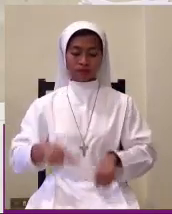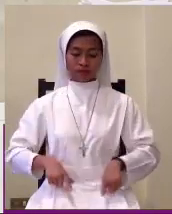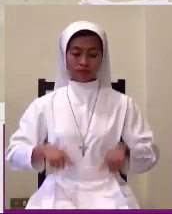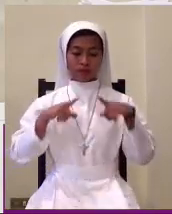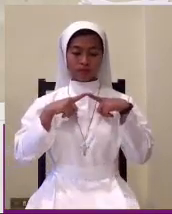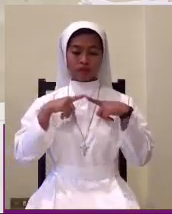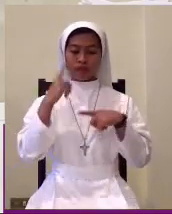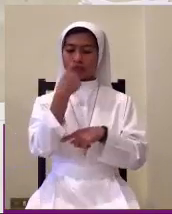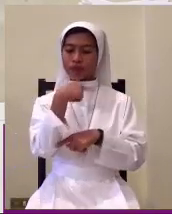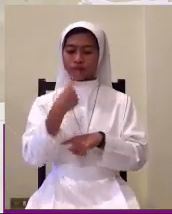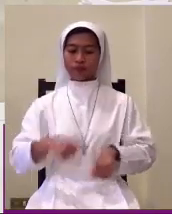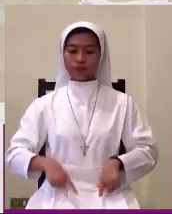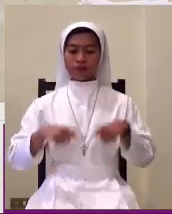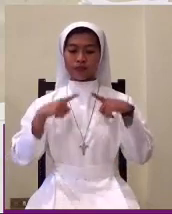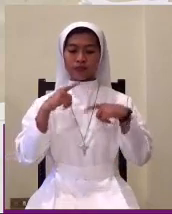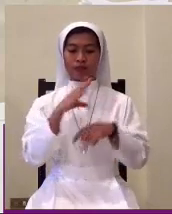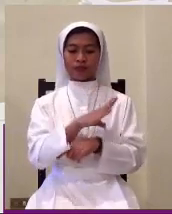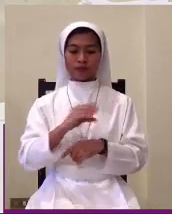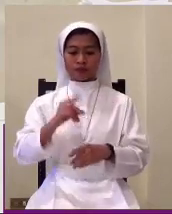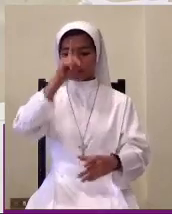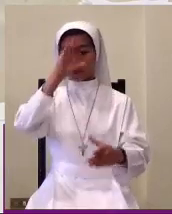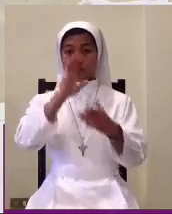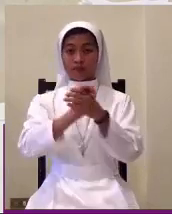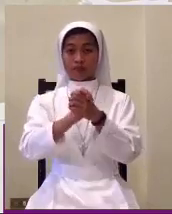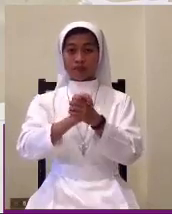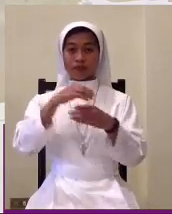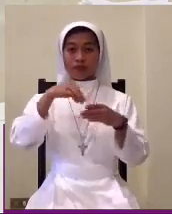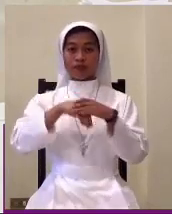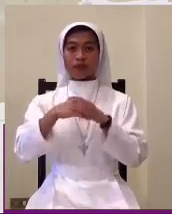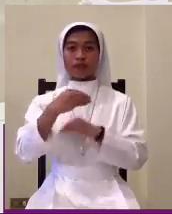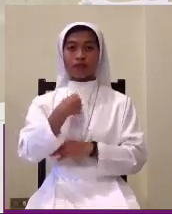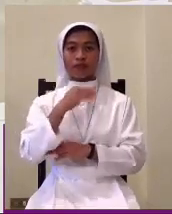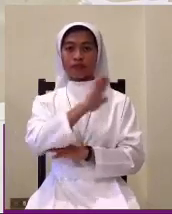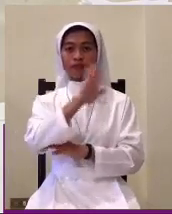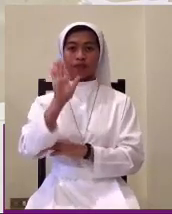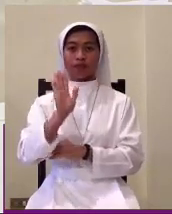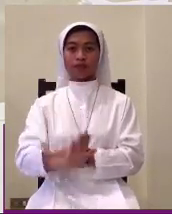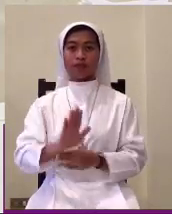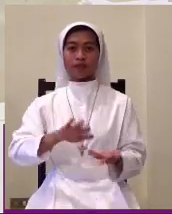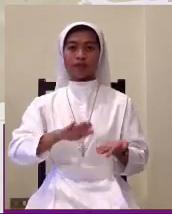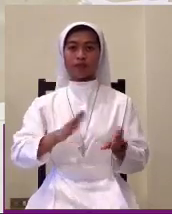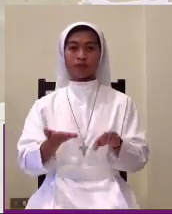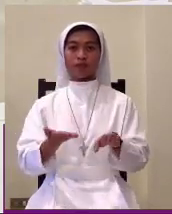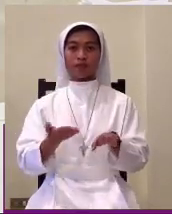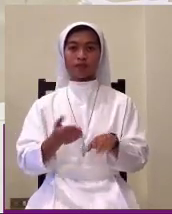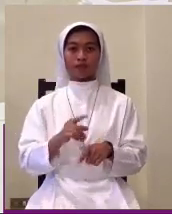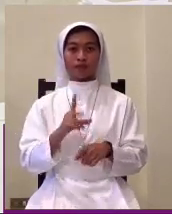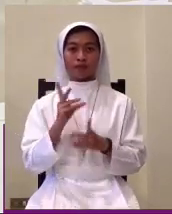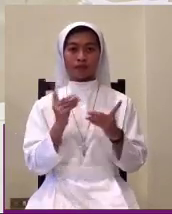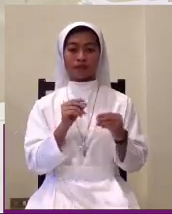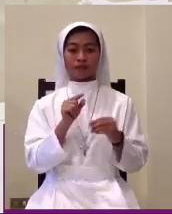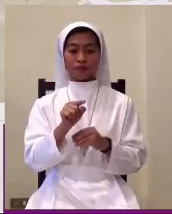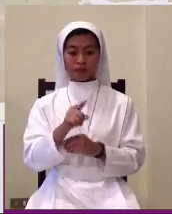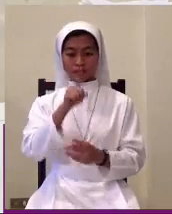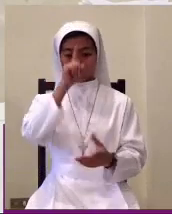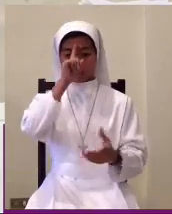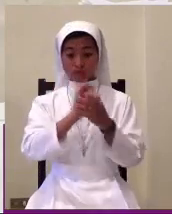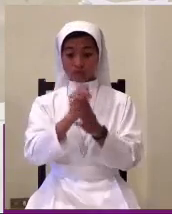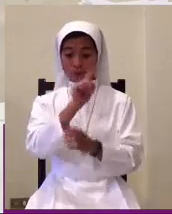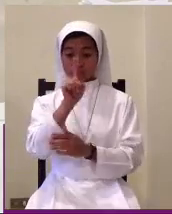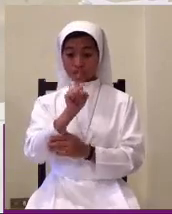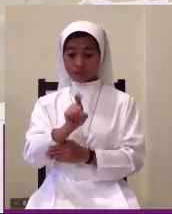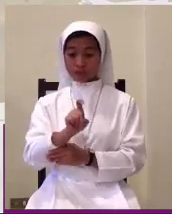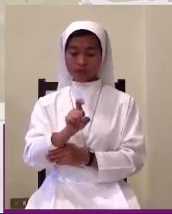everyone who lives and believes in me will never die." "Do you believe this?" She said to